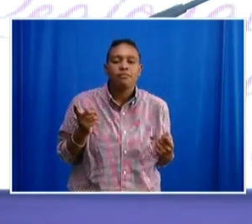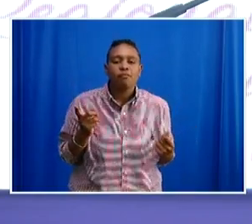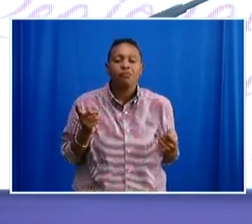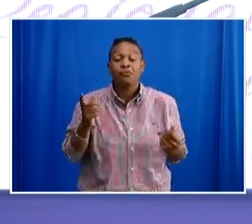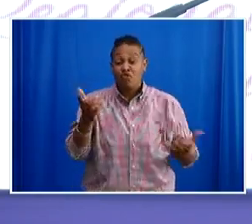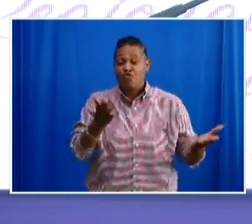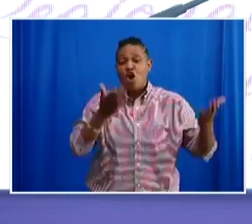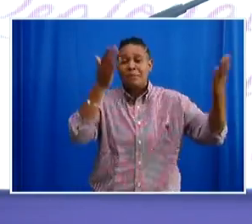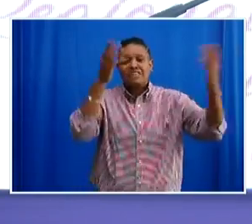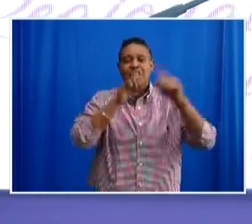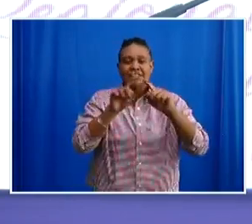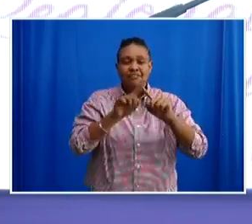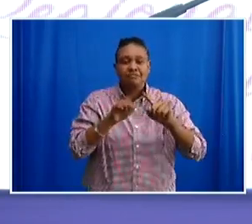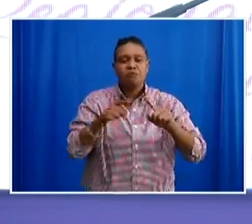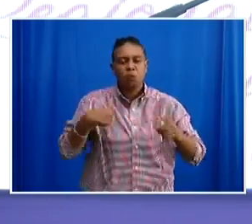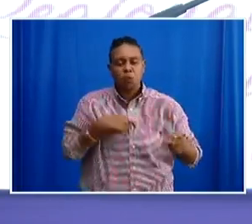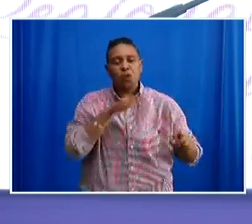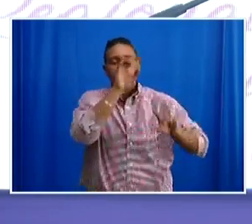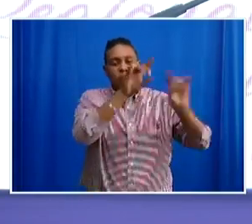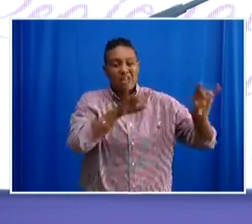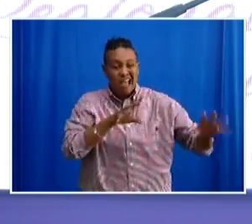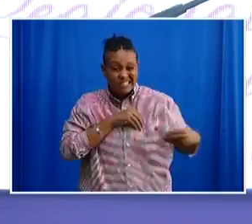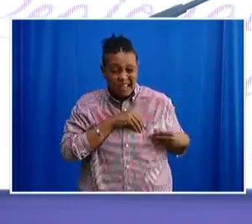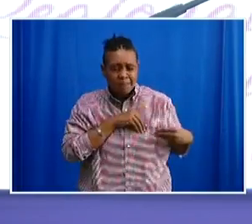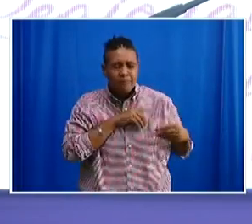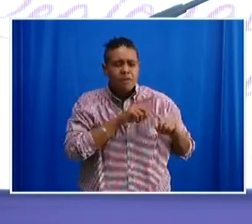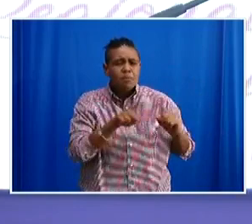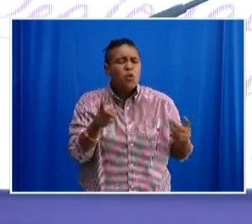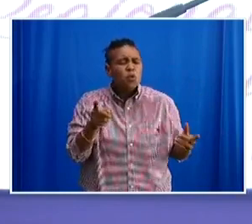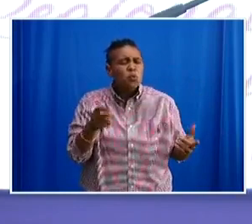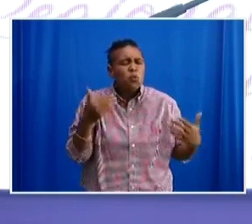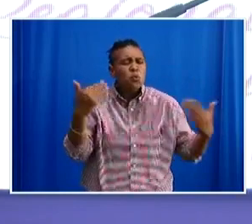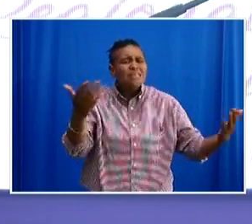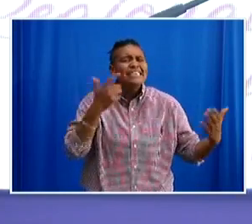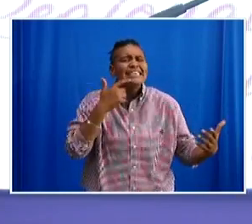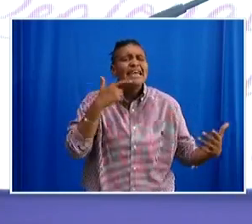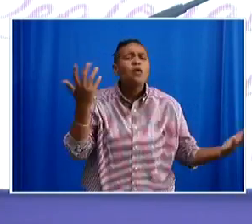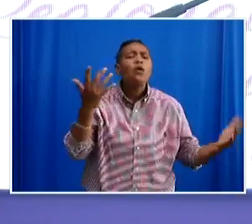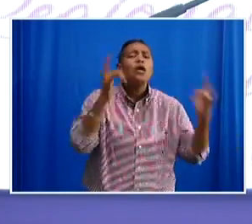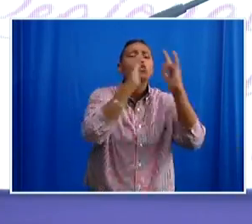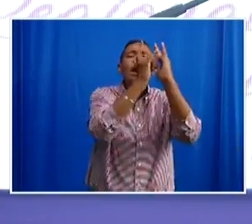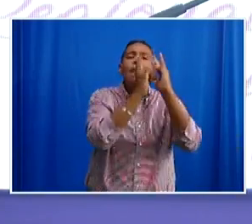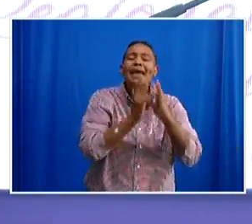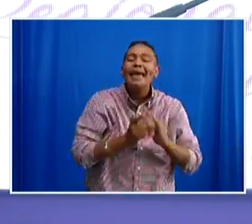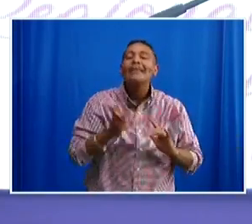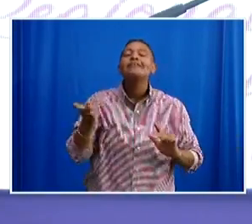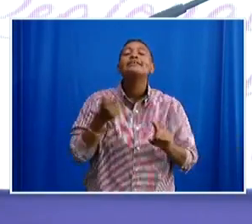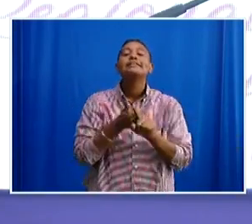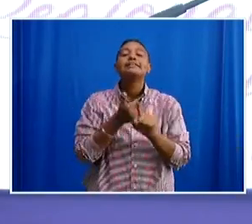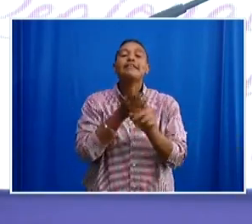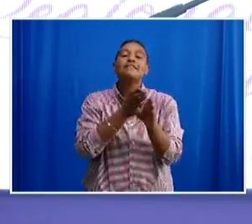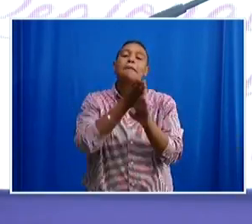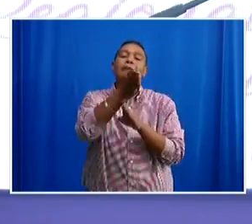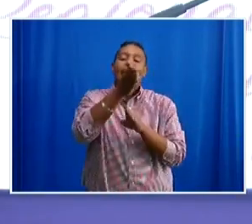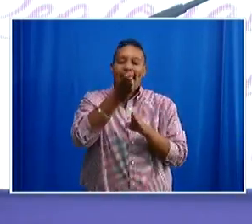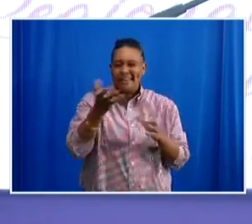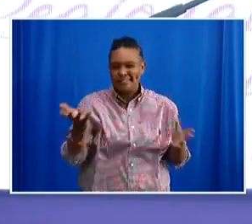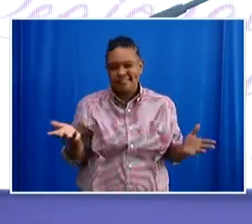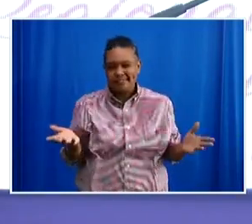the recommendations that we made, but they went as far as to amend the name